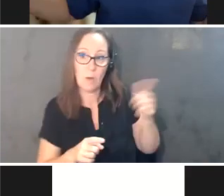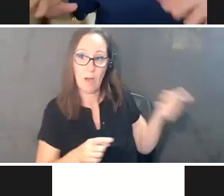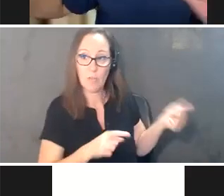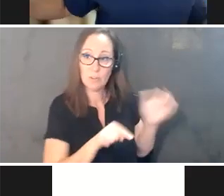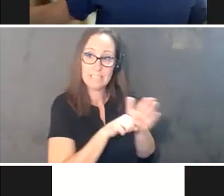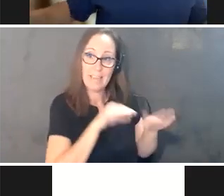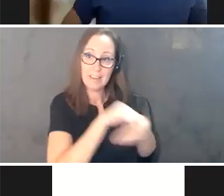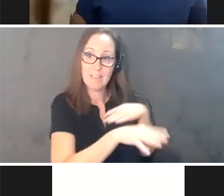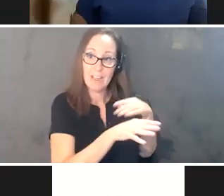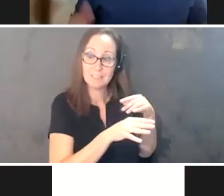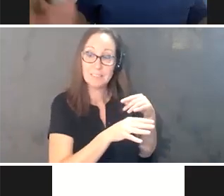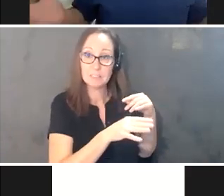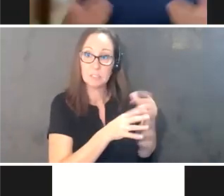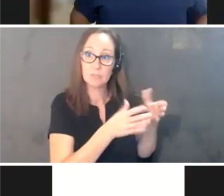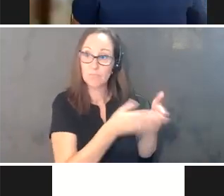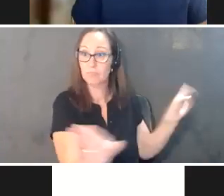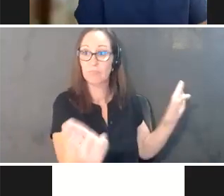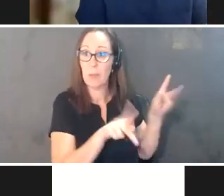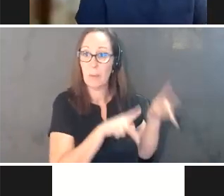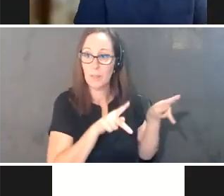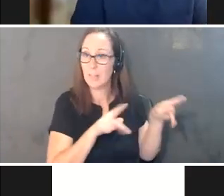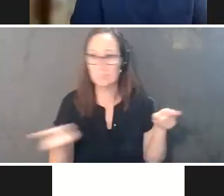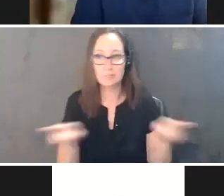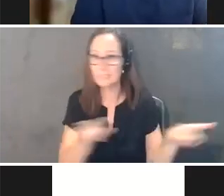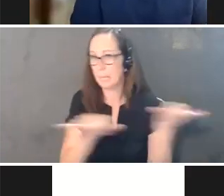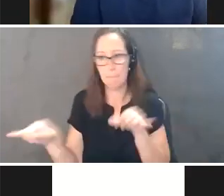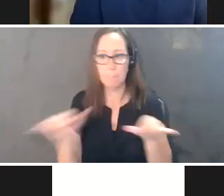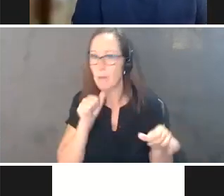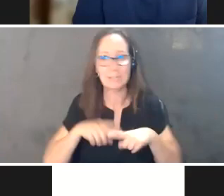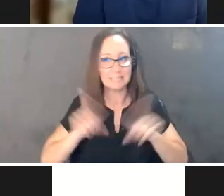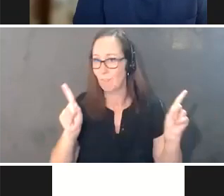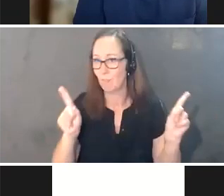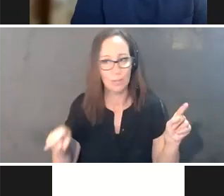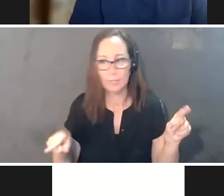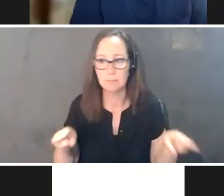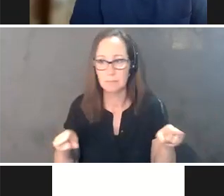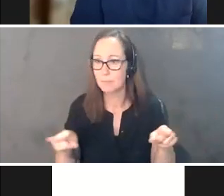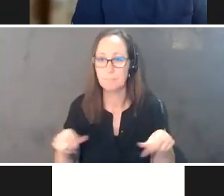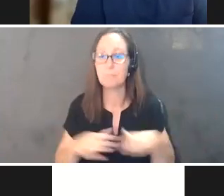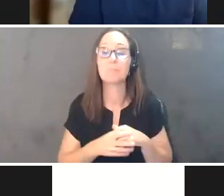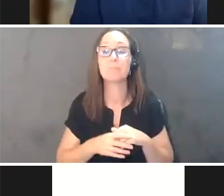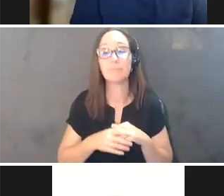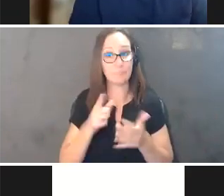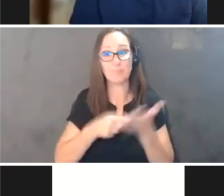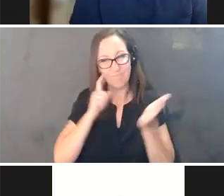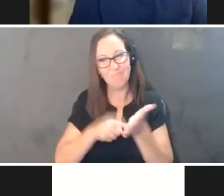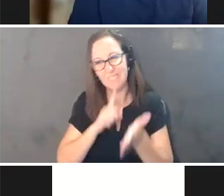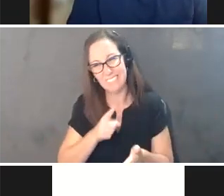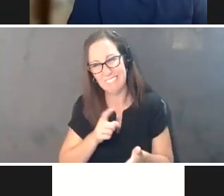in general, in just the general population, they haven't seen a difference there. I'll tell you what we have seen, and this is tragic.